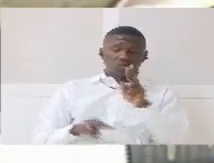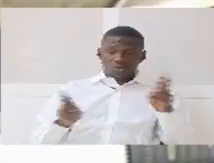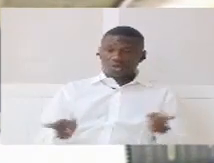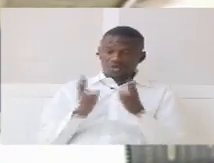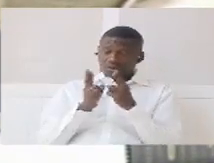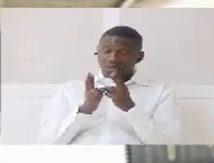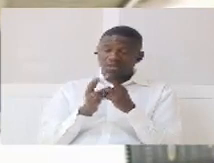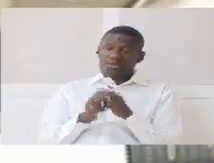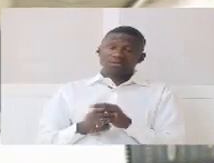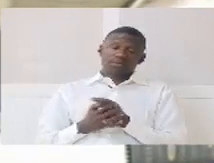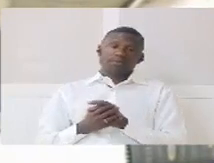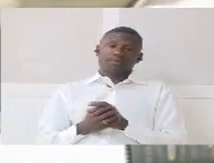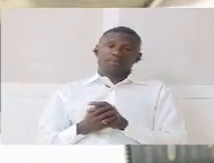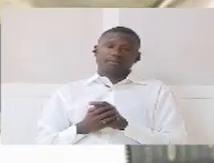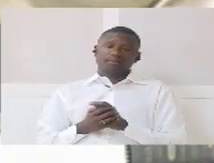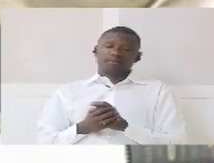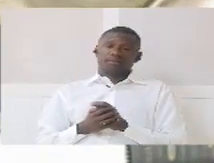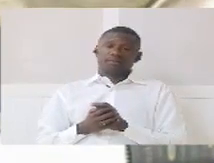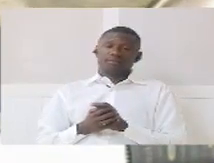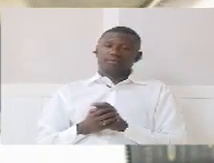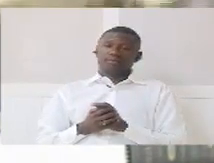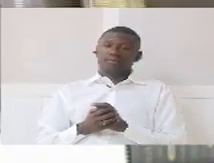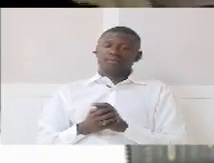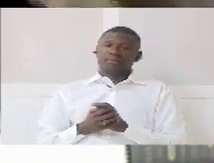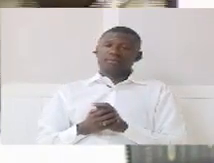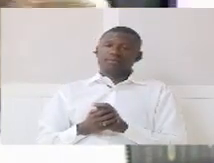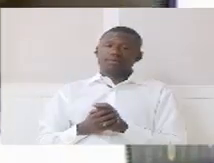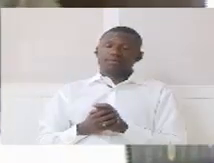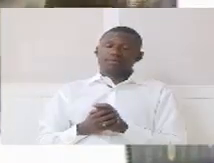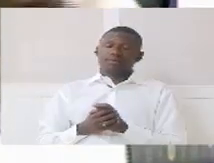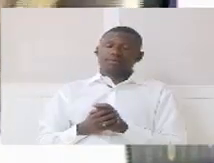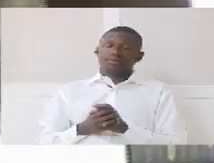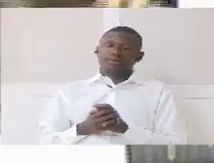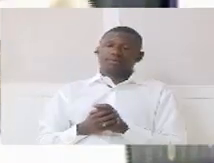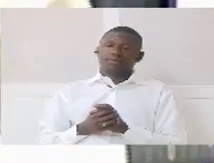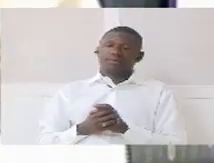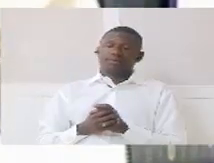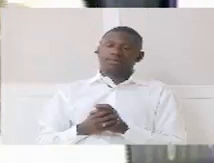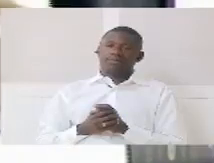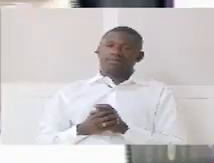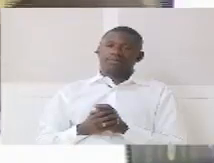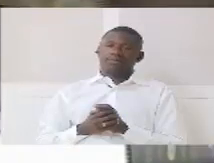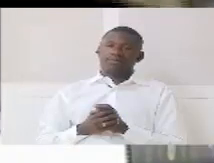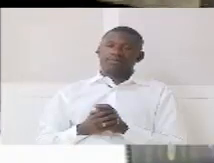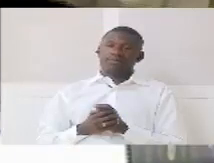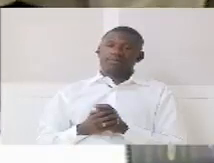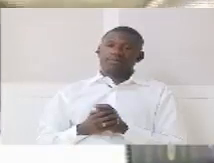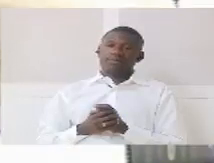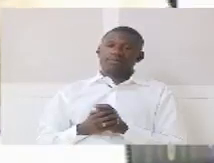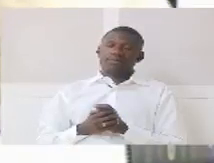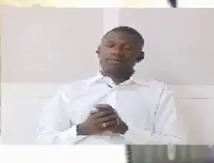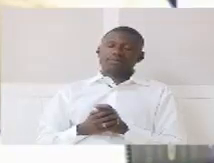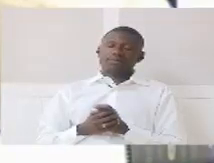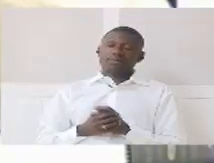it will be a food abandoned. But tomorrow, I'll start a number of prisoners in the cell, because the